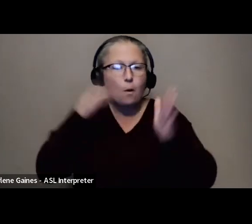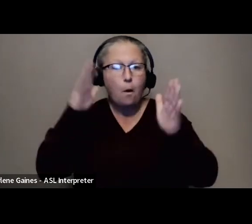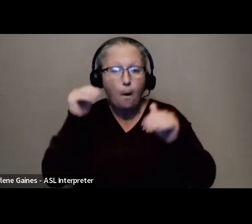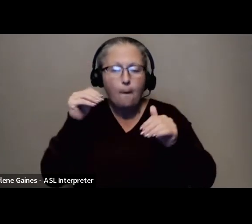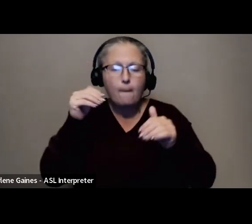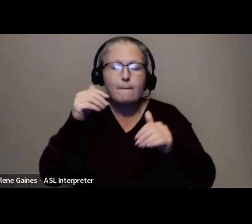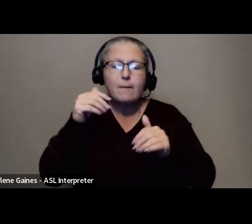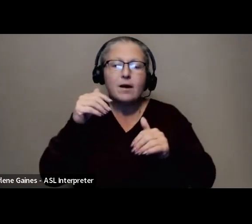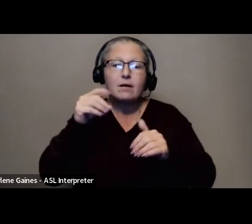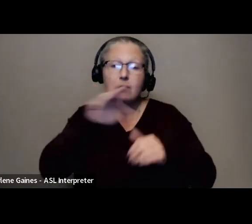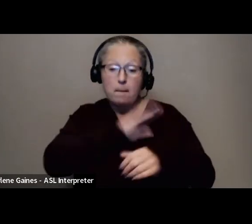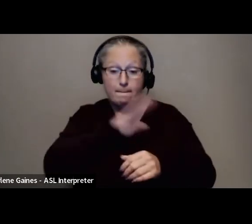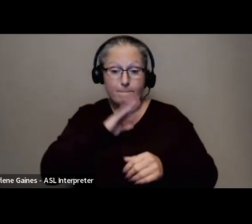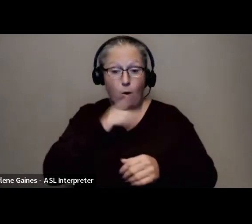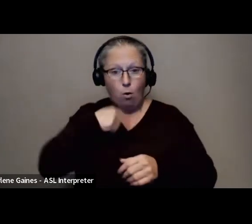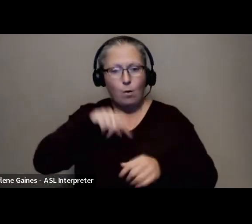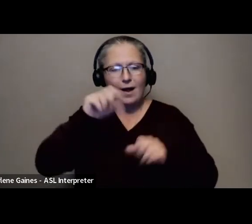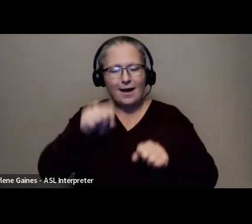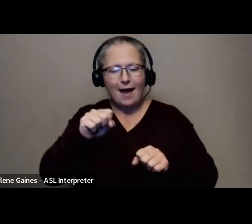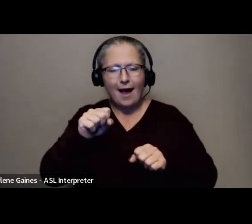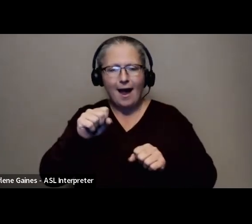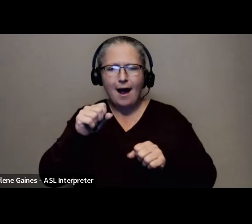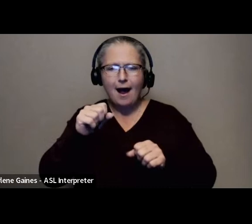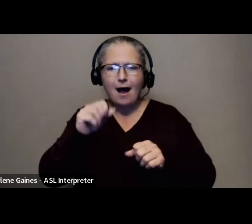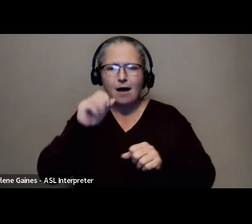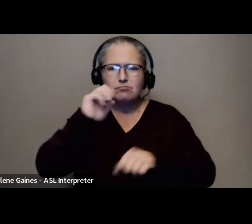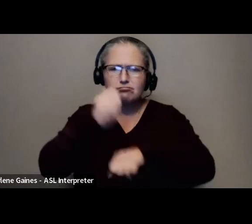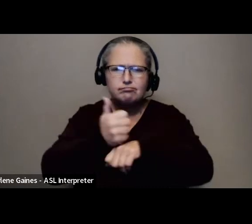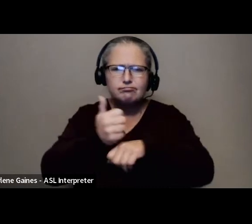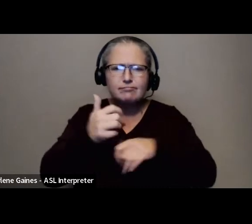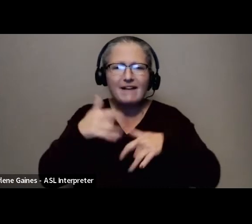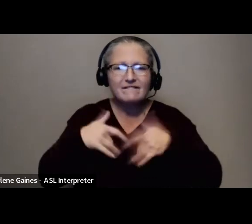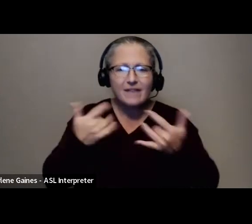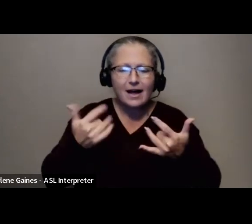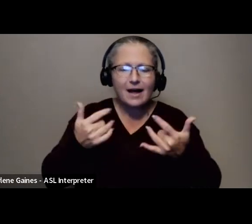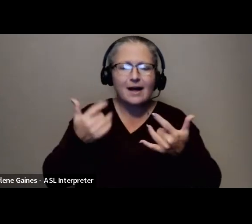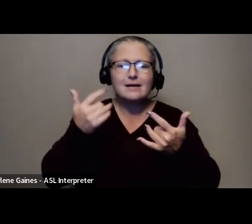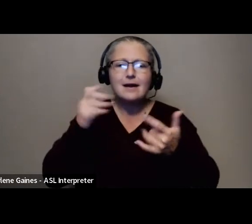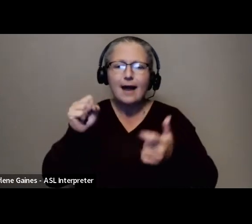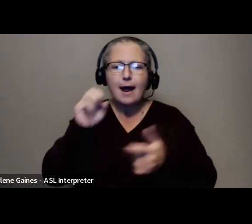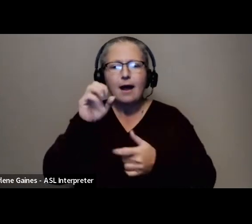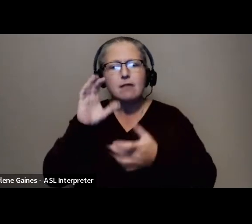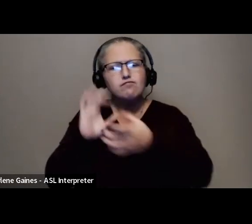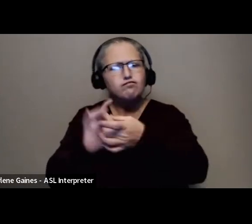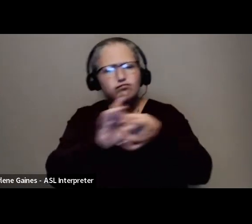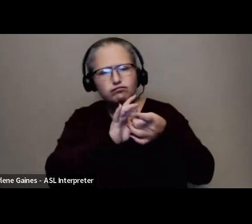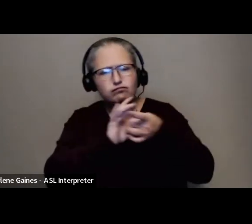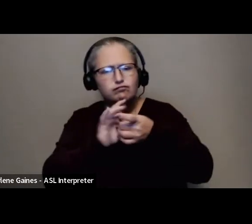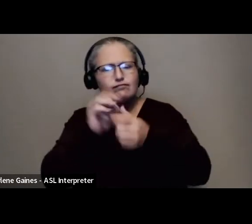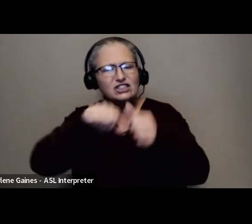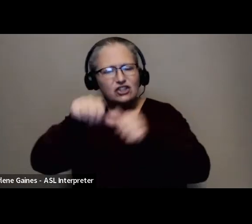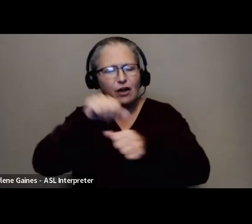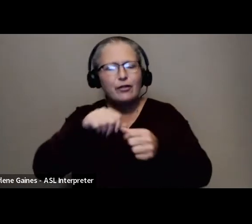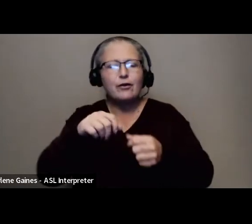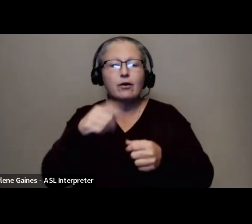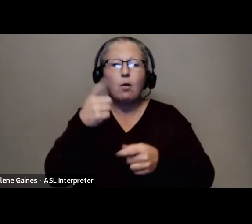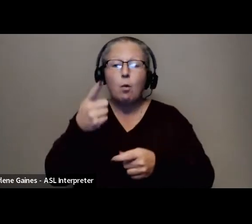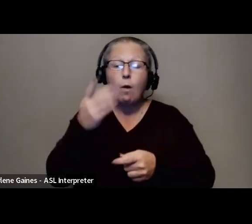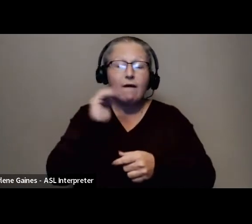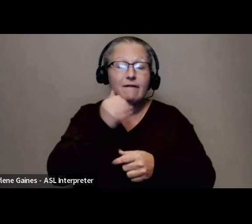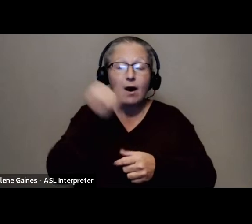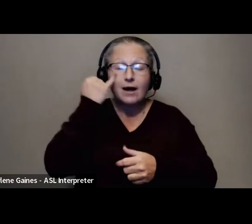hoping as a board, we would be able to create like events where we can kind of bond with each other. And one of our